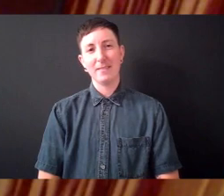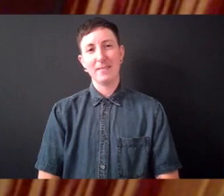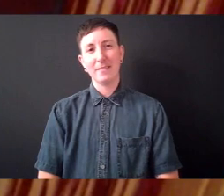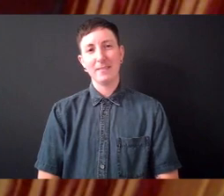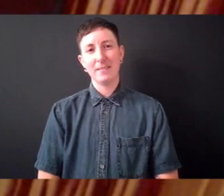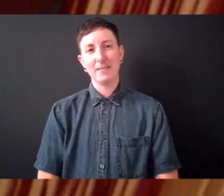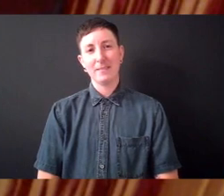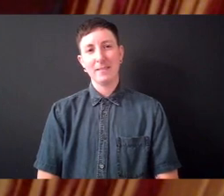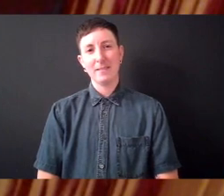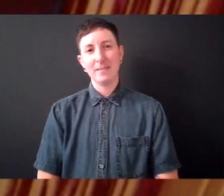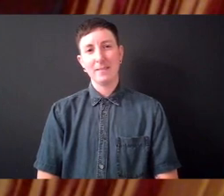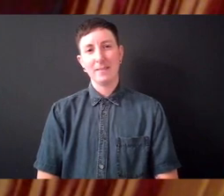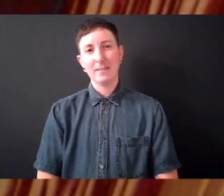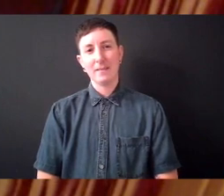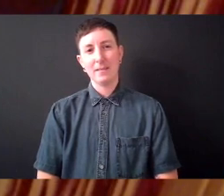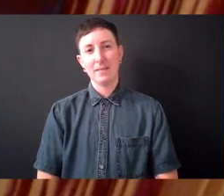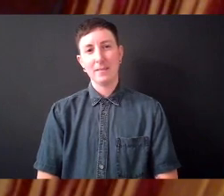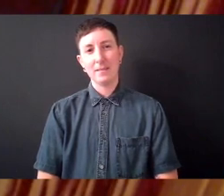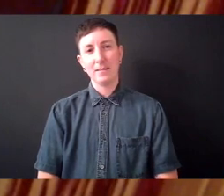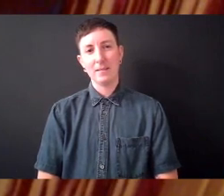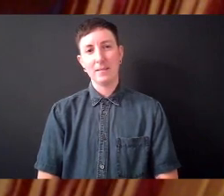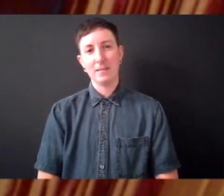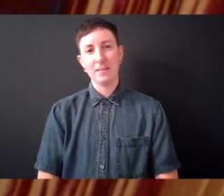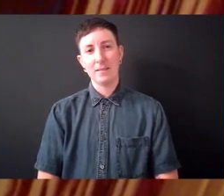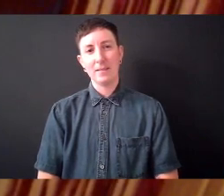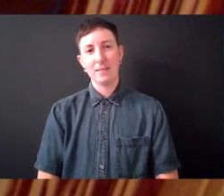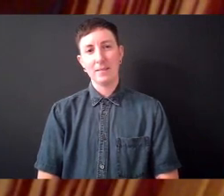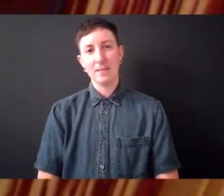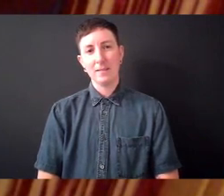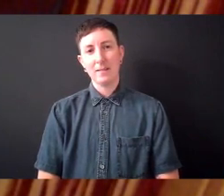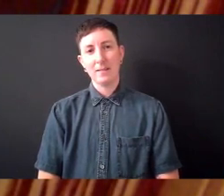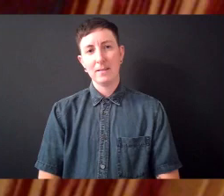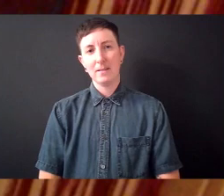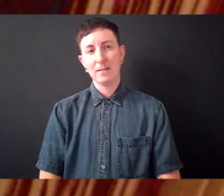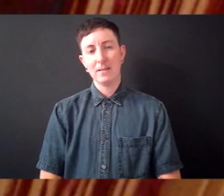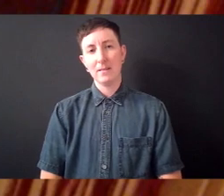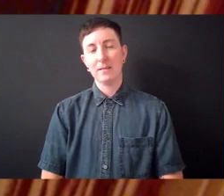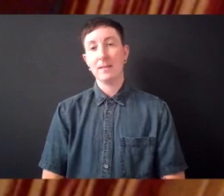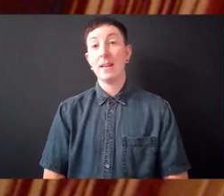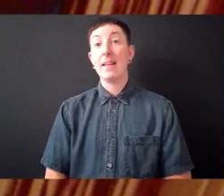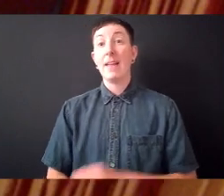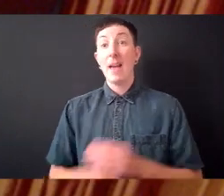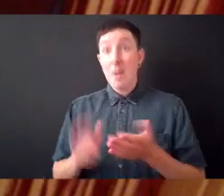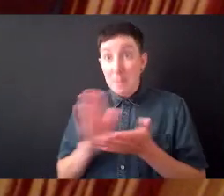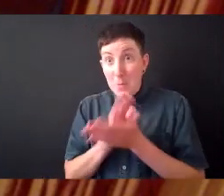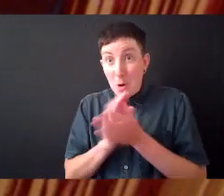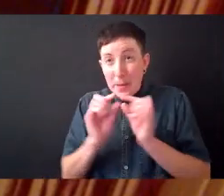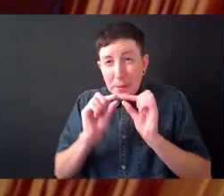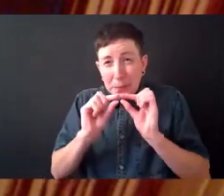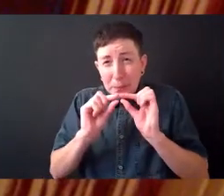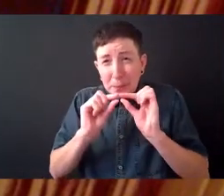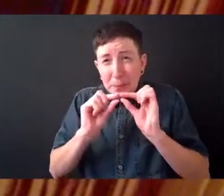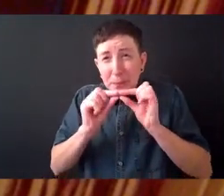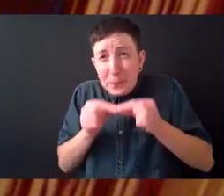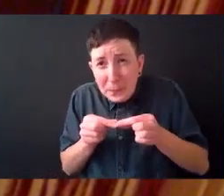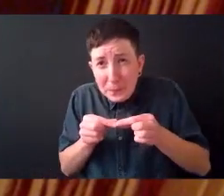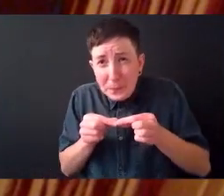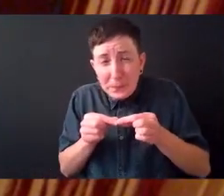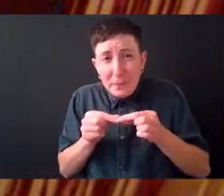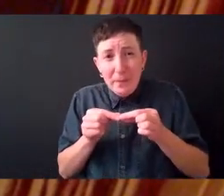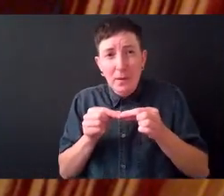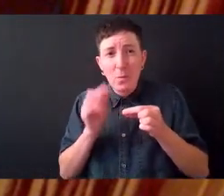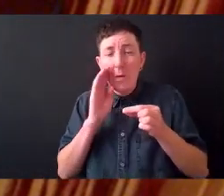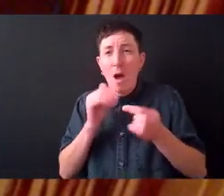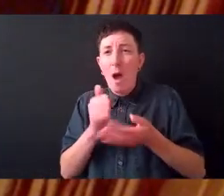If you do a tiny little fold, just like that, you'll have an area to place some glue on. Again, if you're using hot glue, I